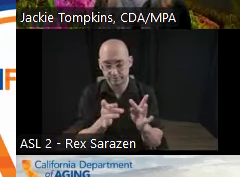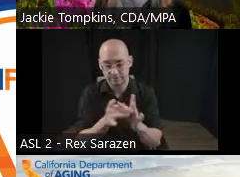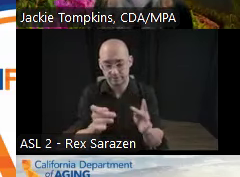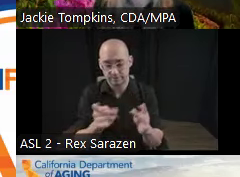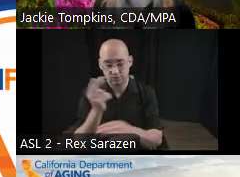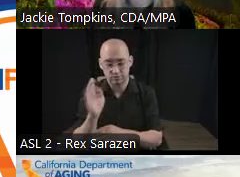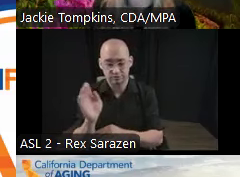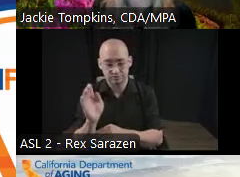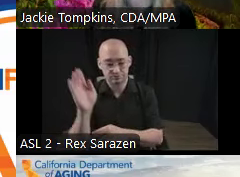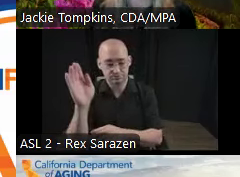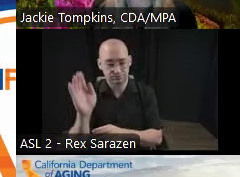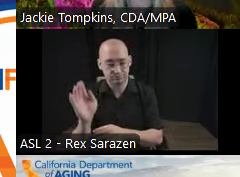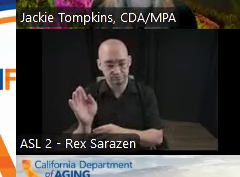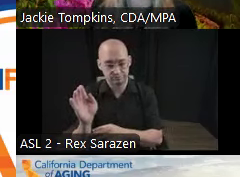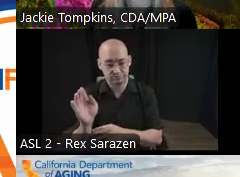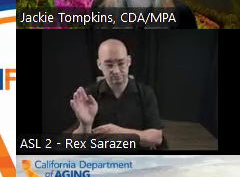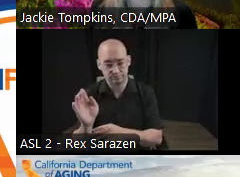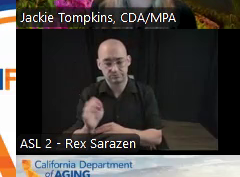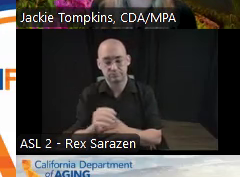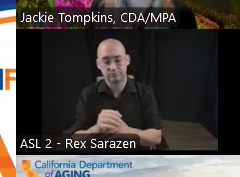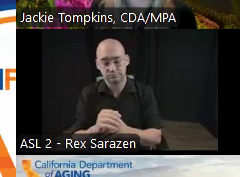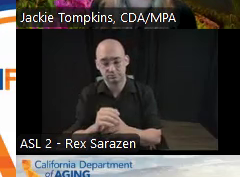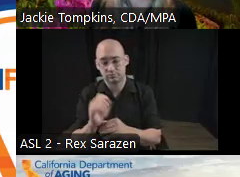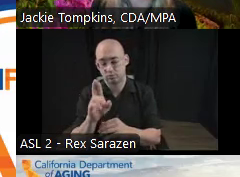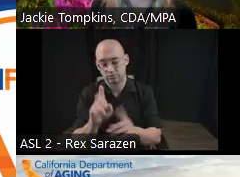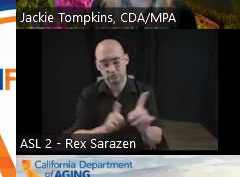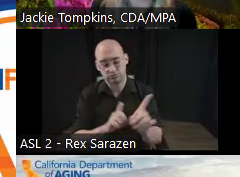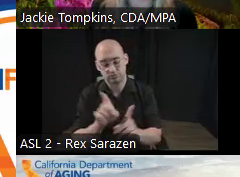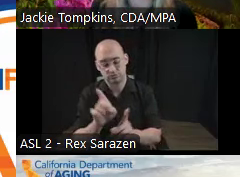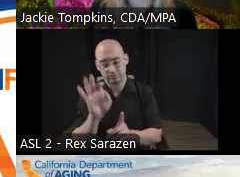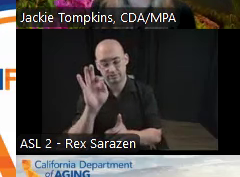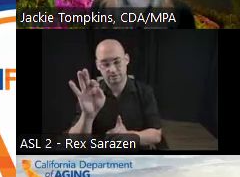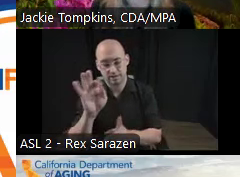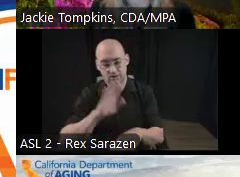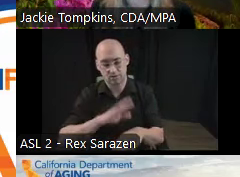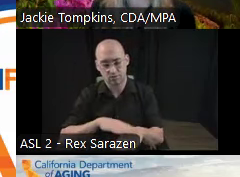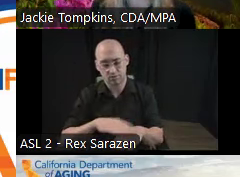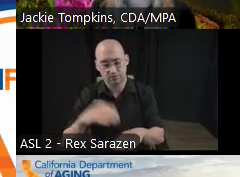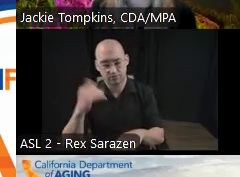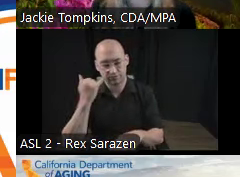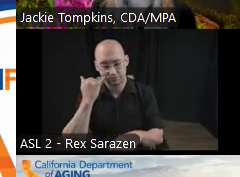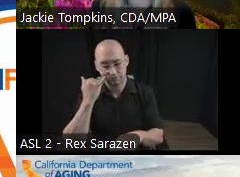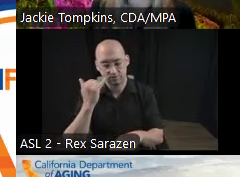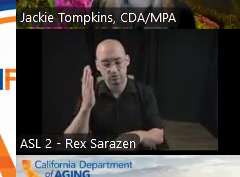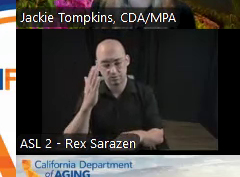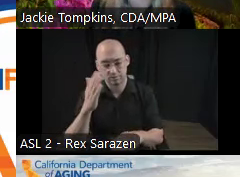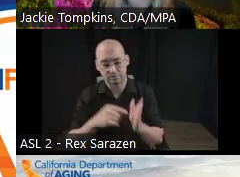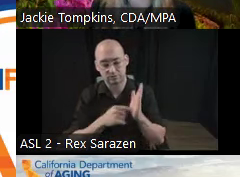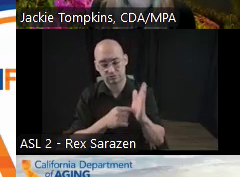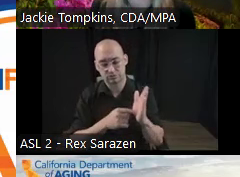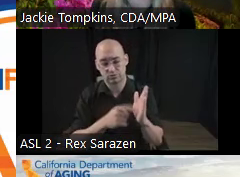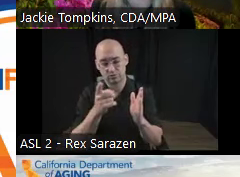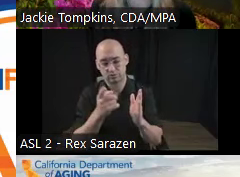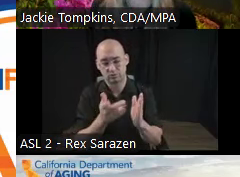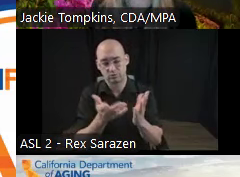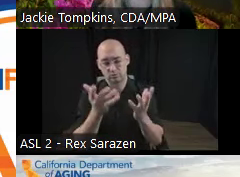hand feature of Zoom or press *9 on your dial pad, and then we will indicate that your line